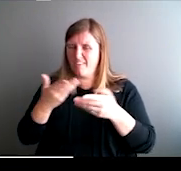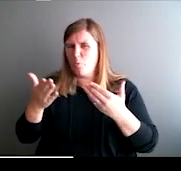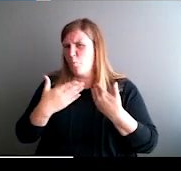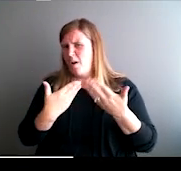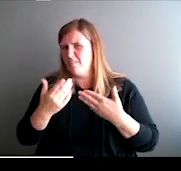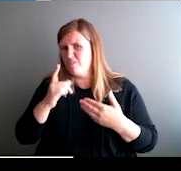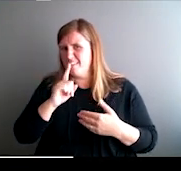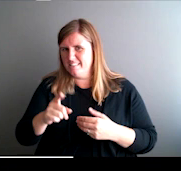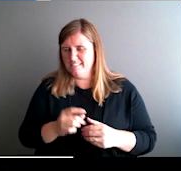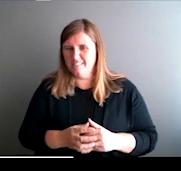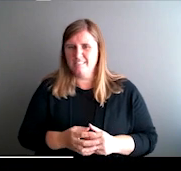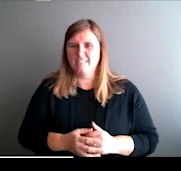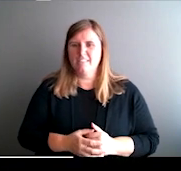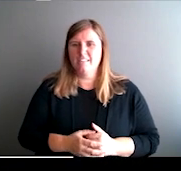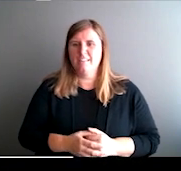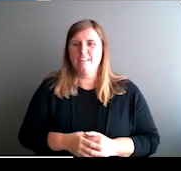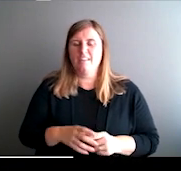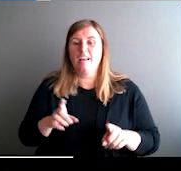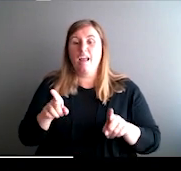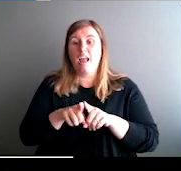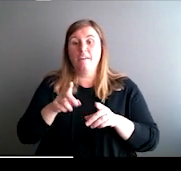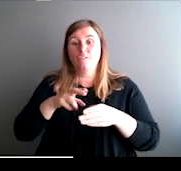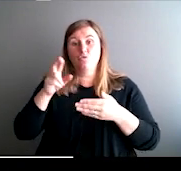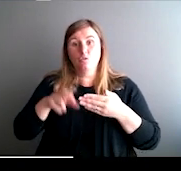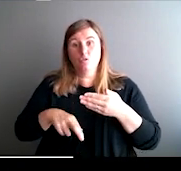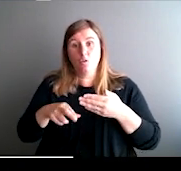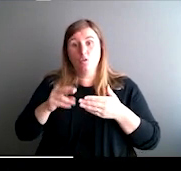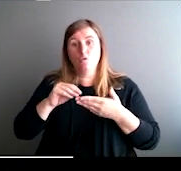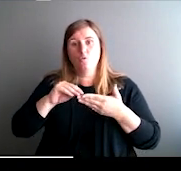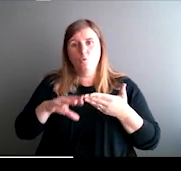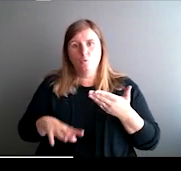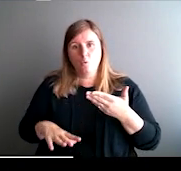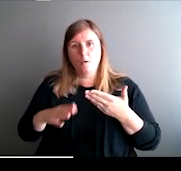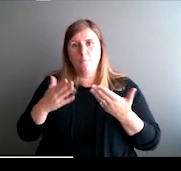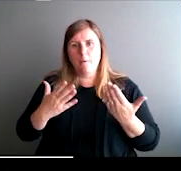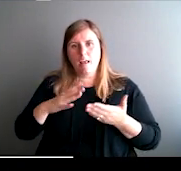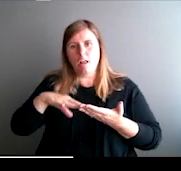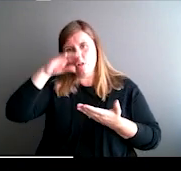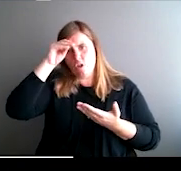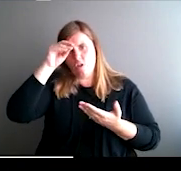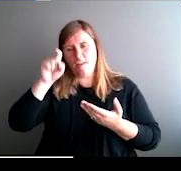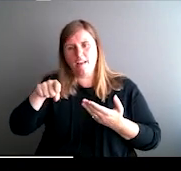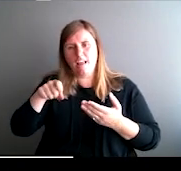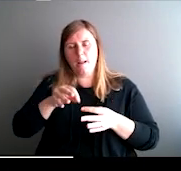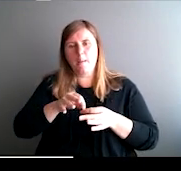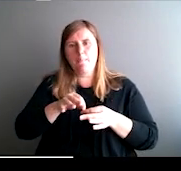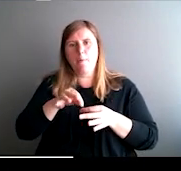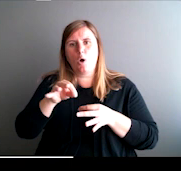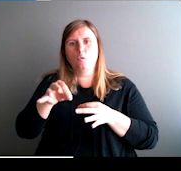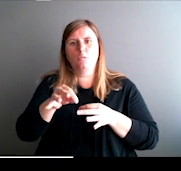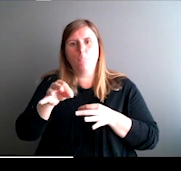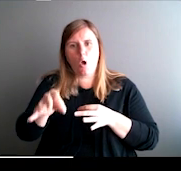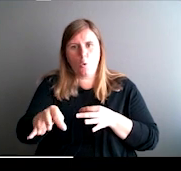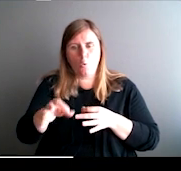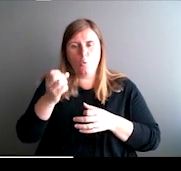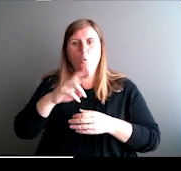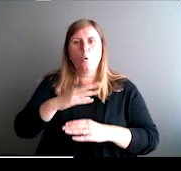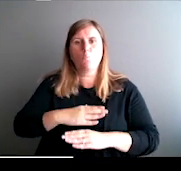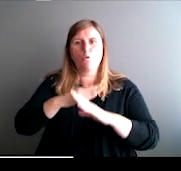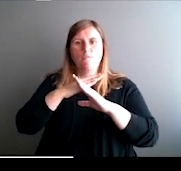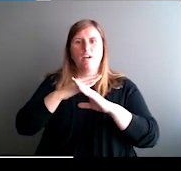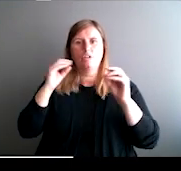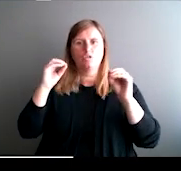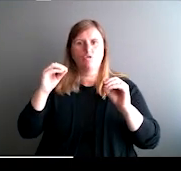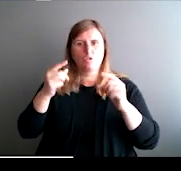be. As a result, the student may learn that they can postpone or prevent instruction